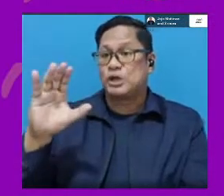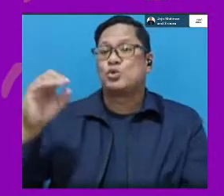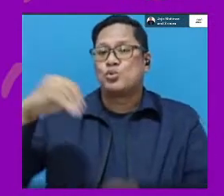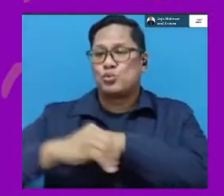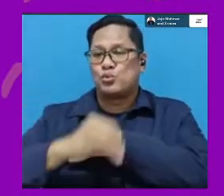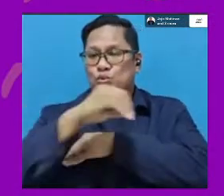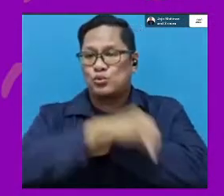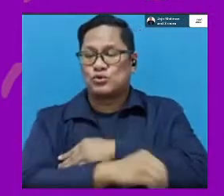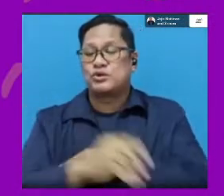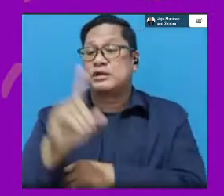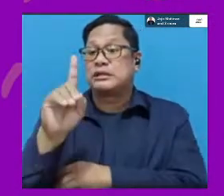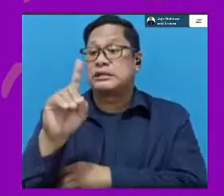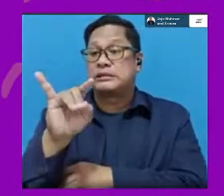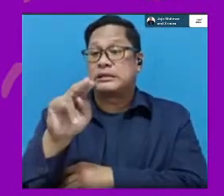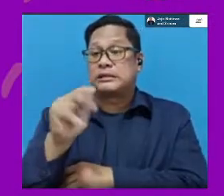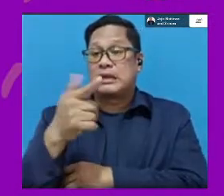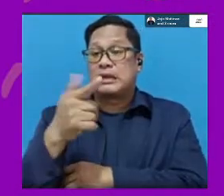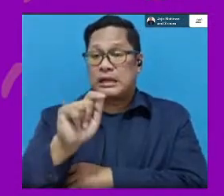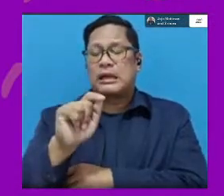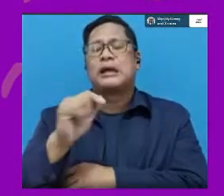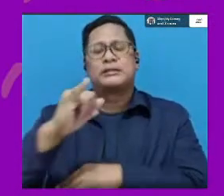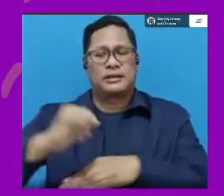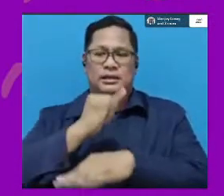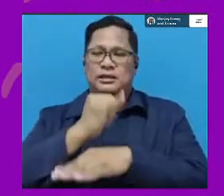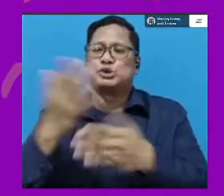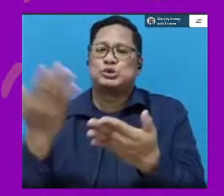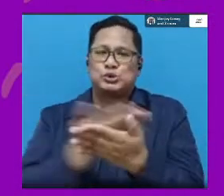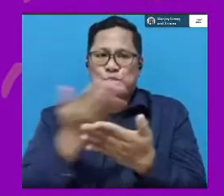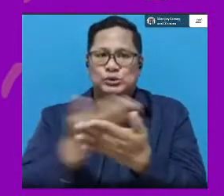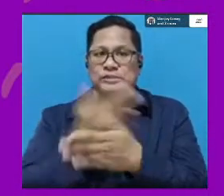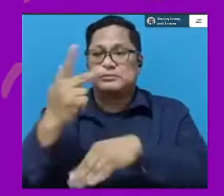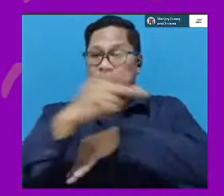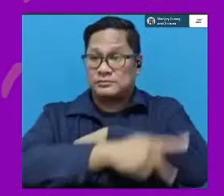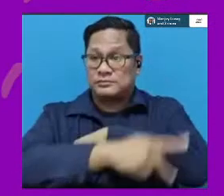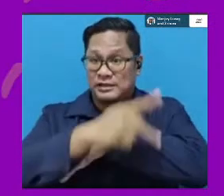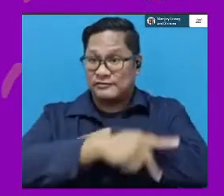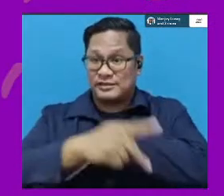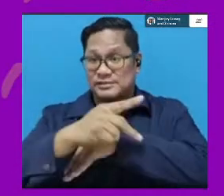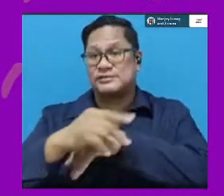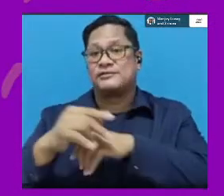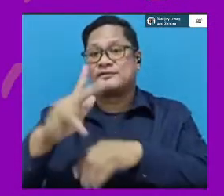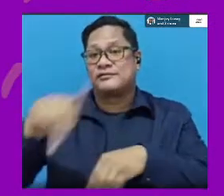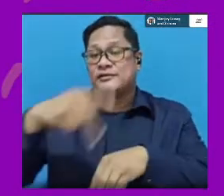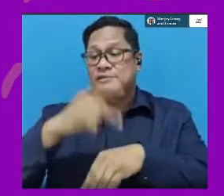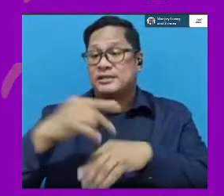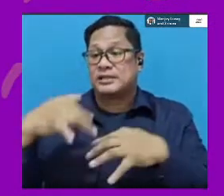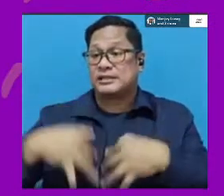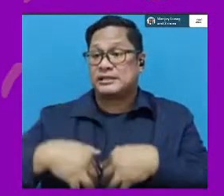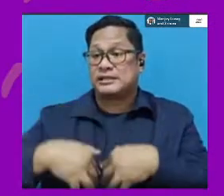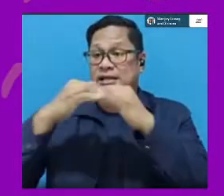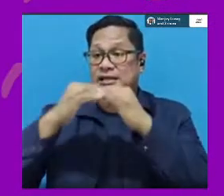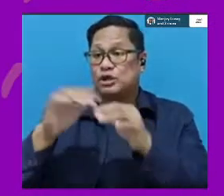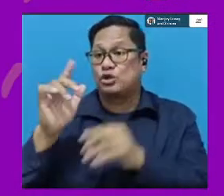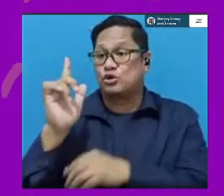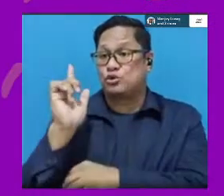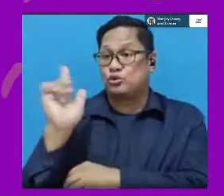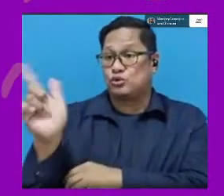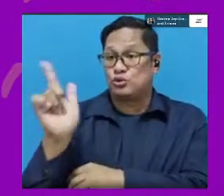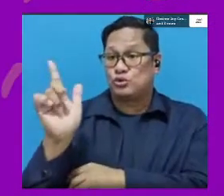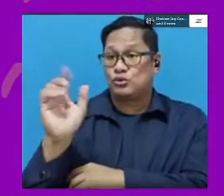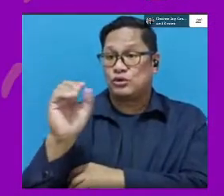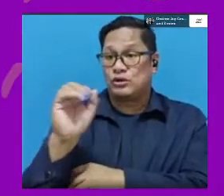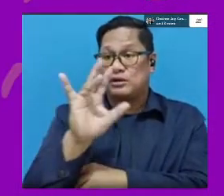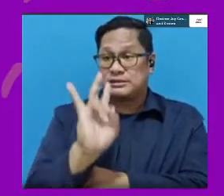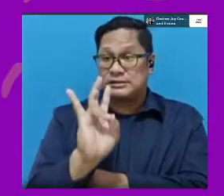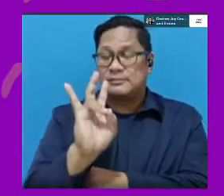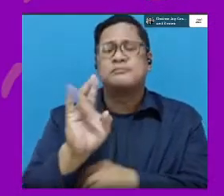Dinagat Islands is one of the newest provinces in the Philippines. It was created only in 2007, but